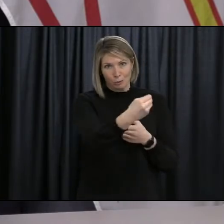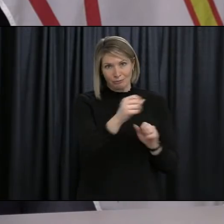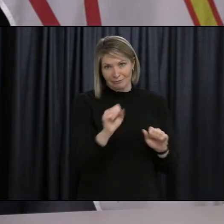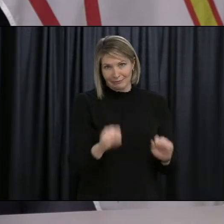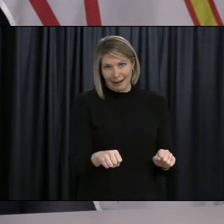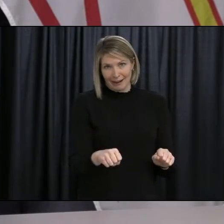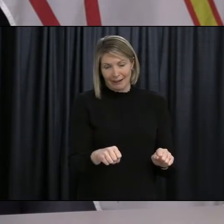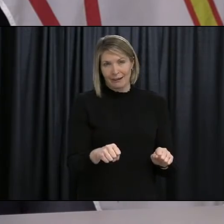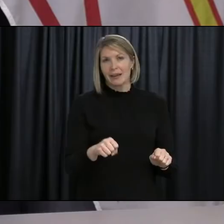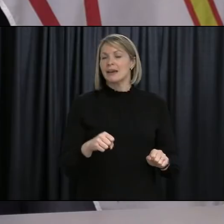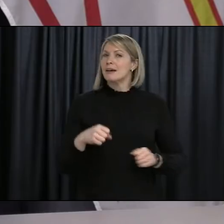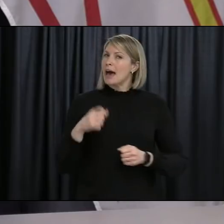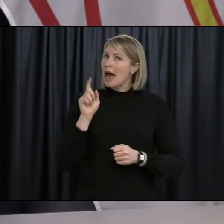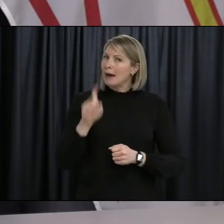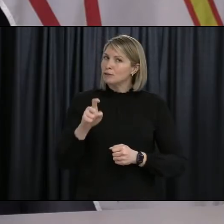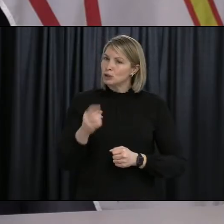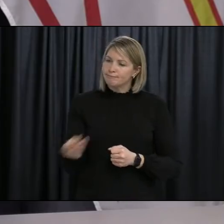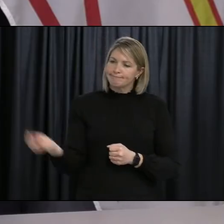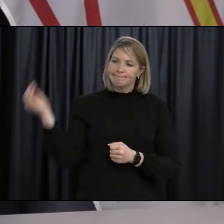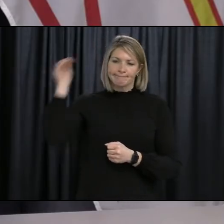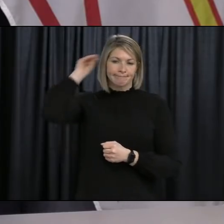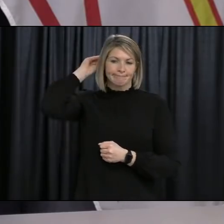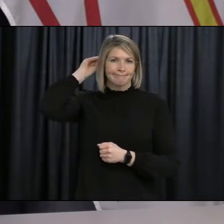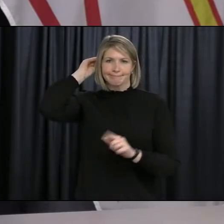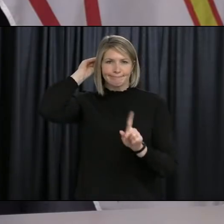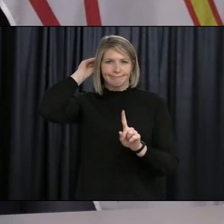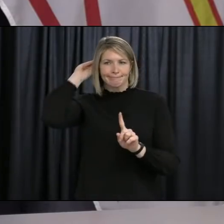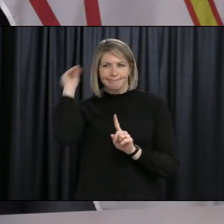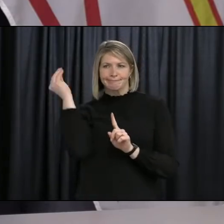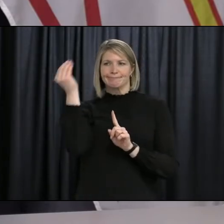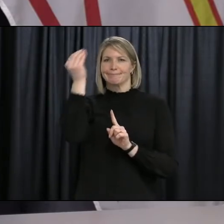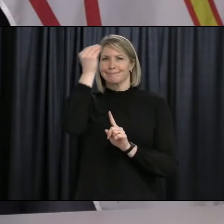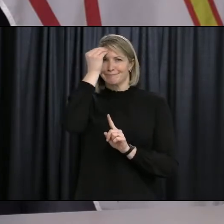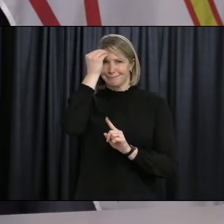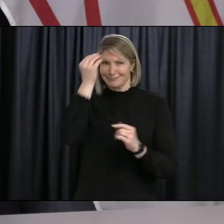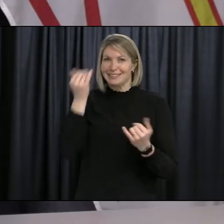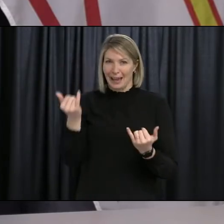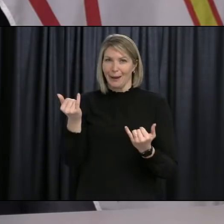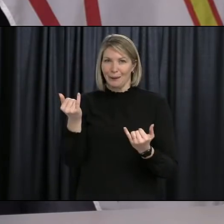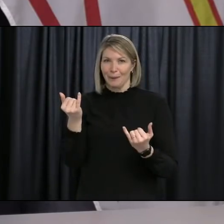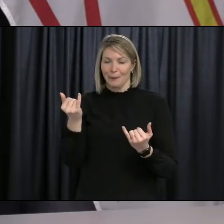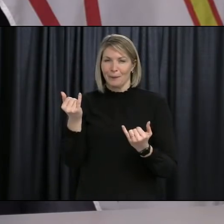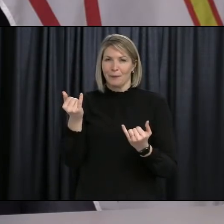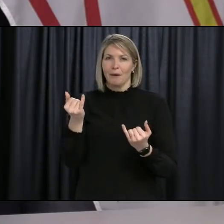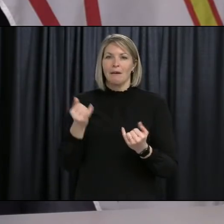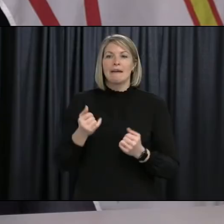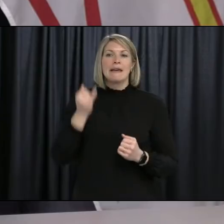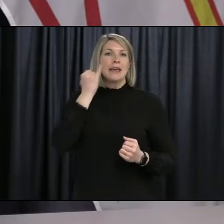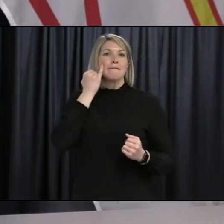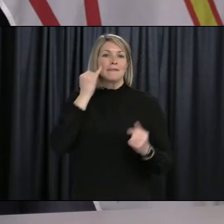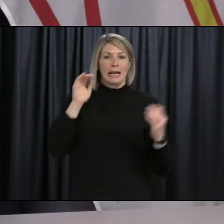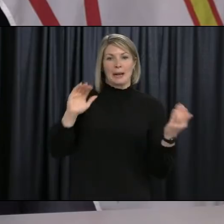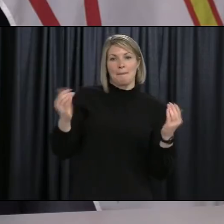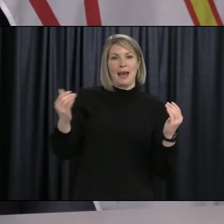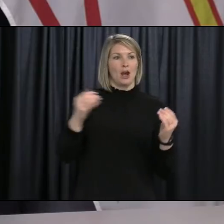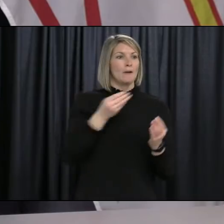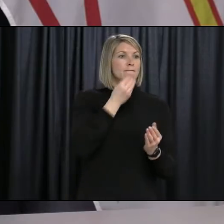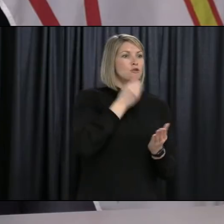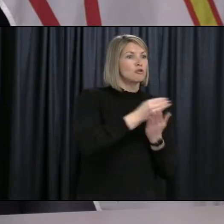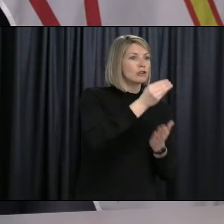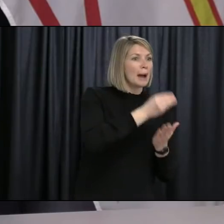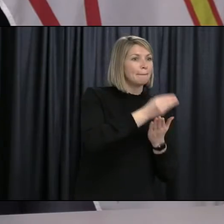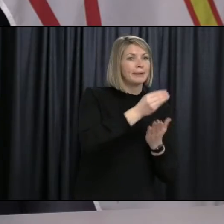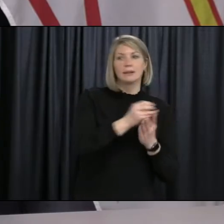people need to remember that. And if you're trying to compare the risk to, say, going to a grocery store, I think